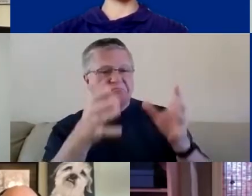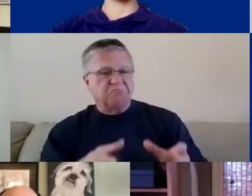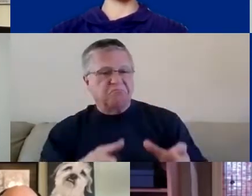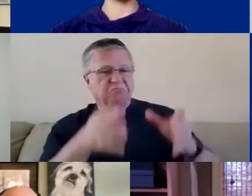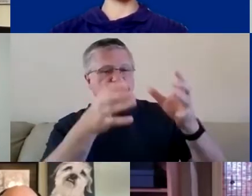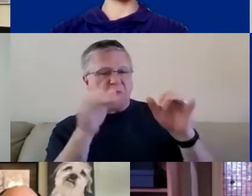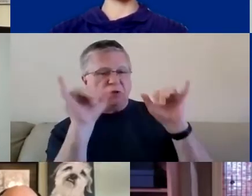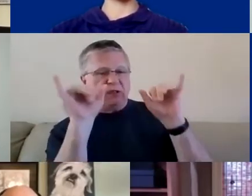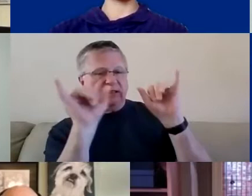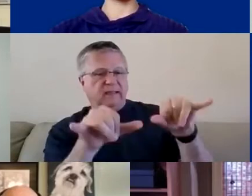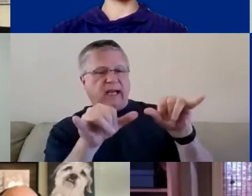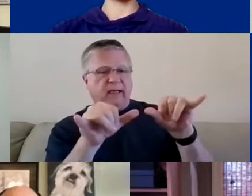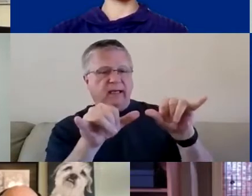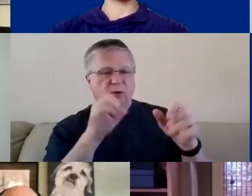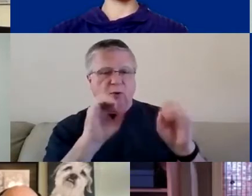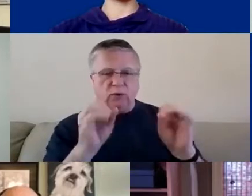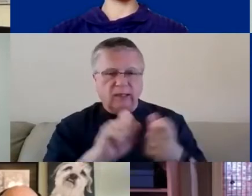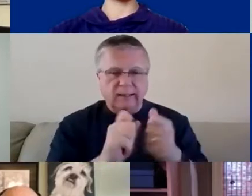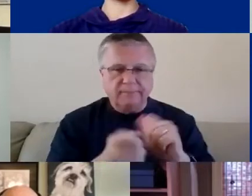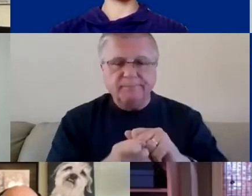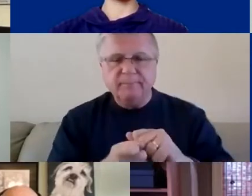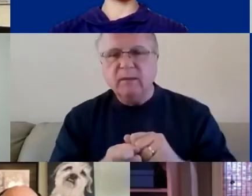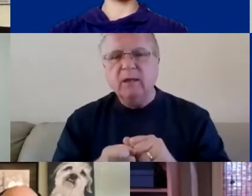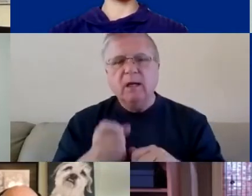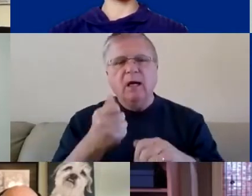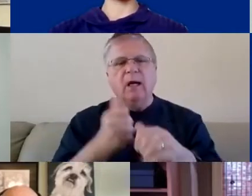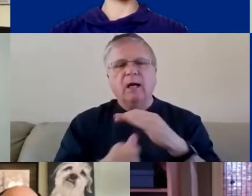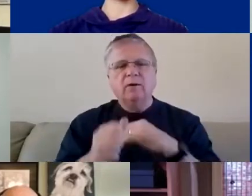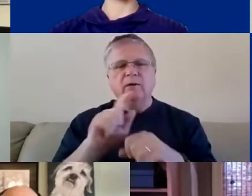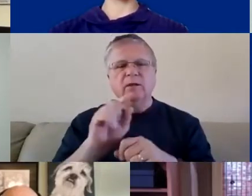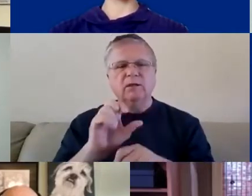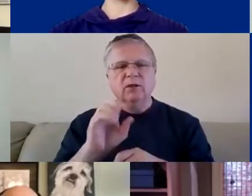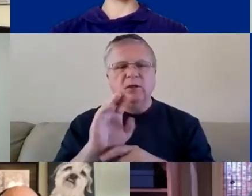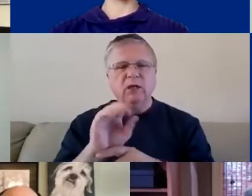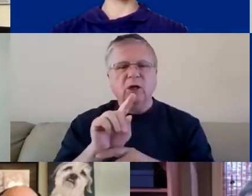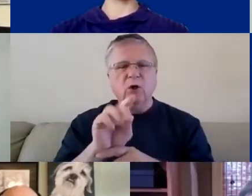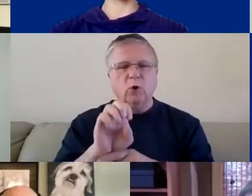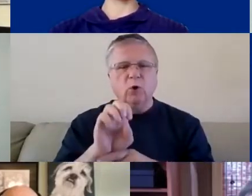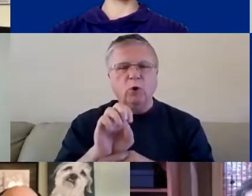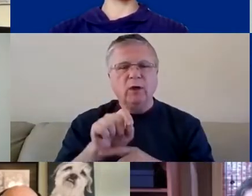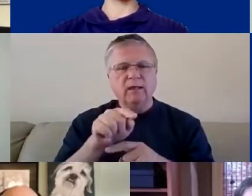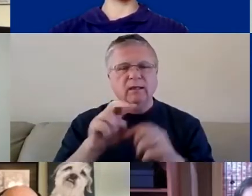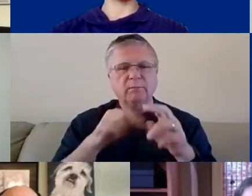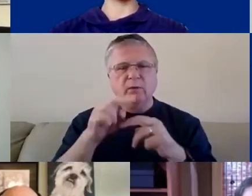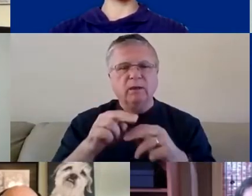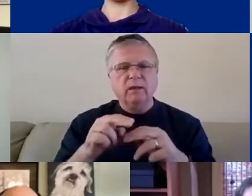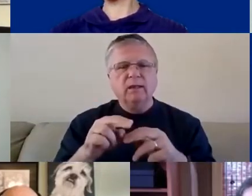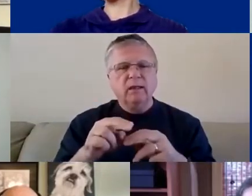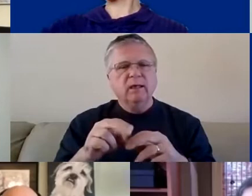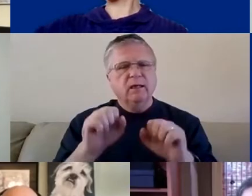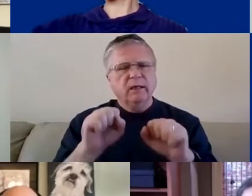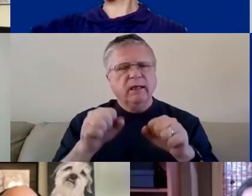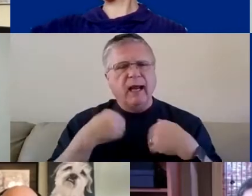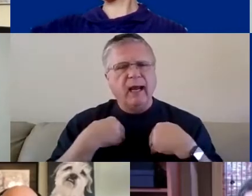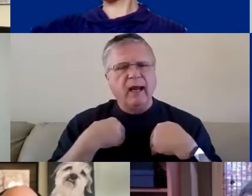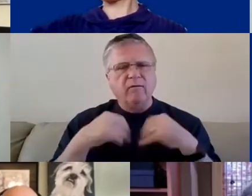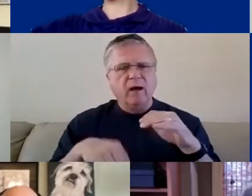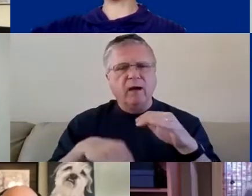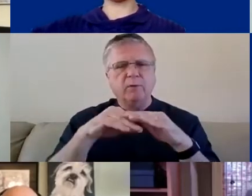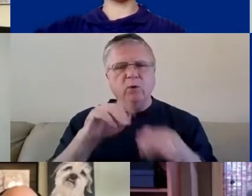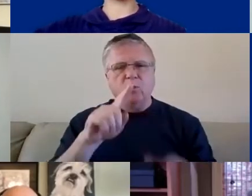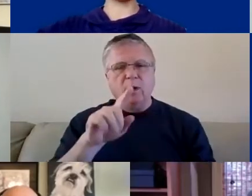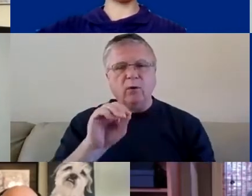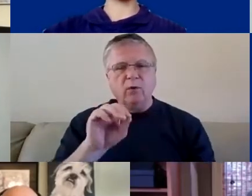So under the zoning code, as Ann explained, the building is entitled to have up to 103 dwelling units